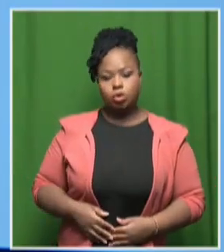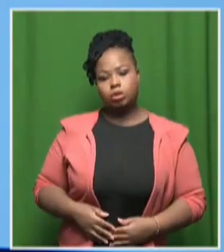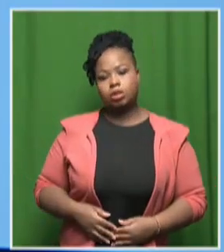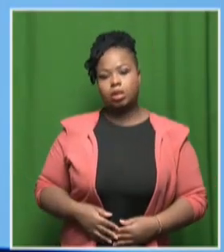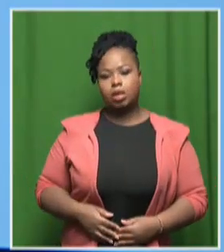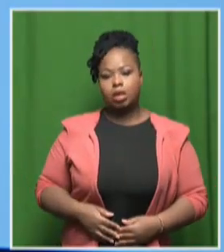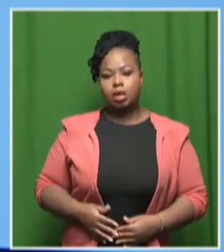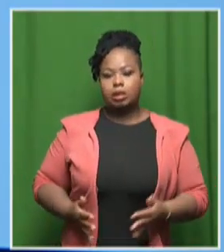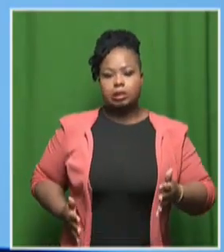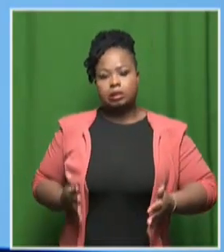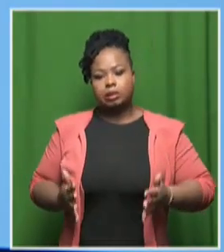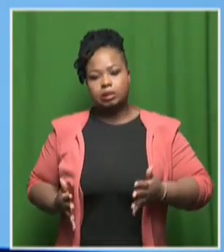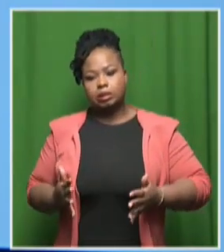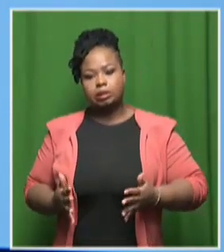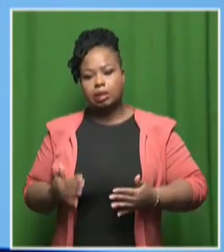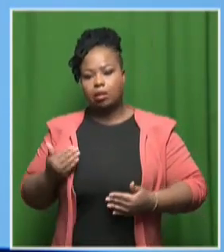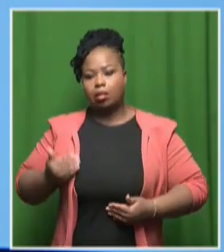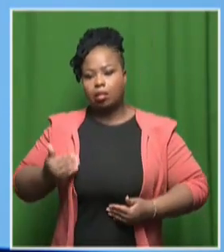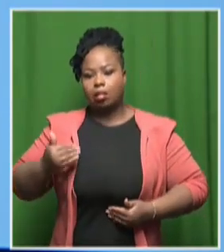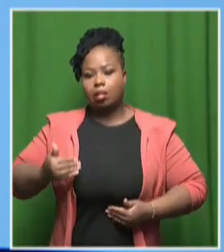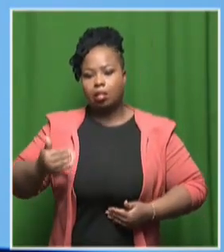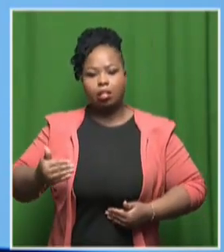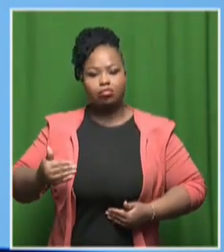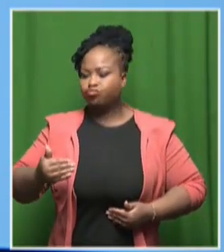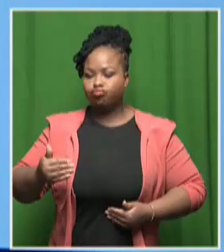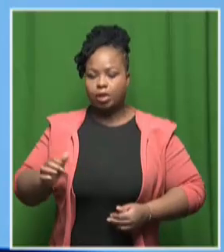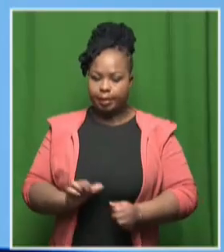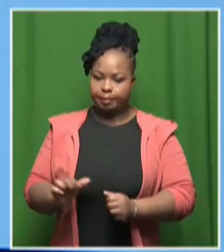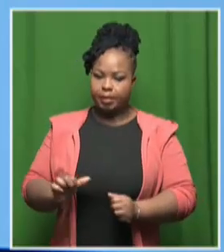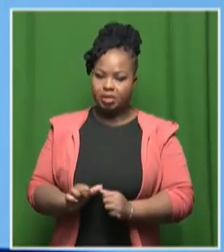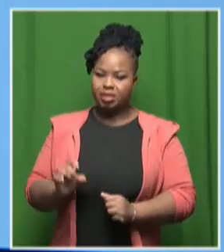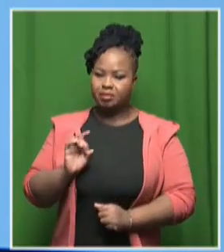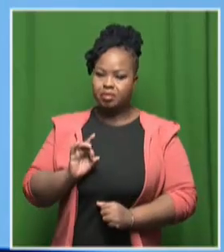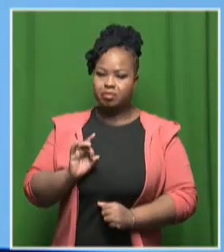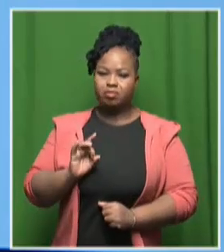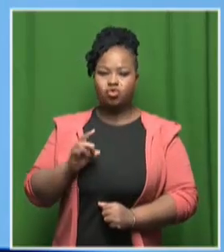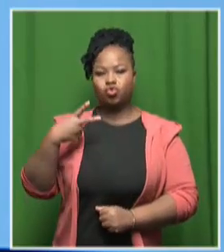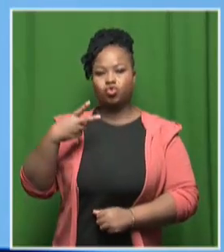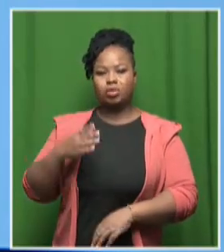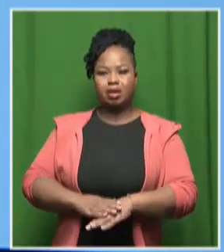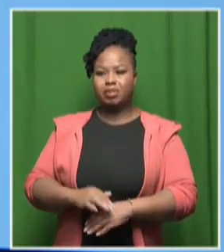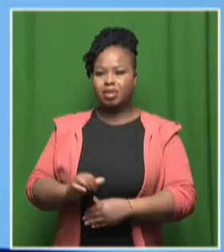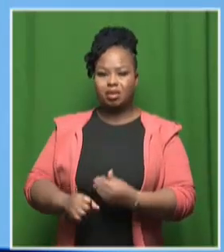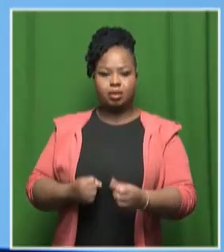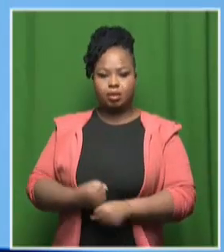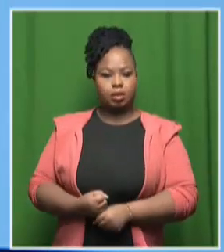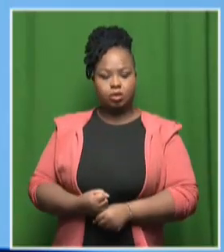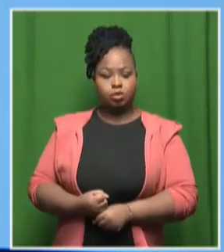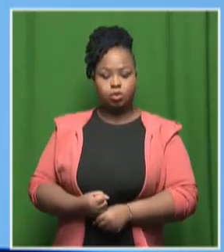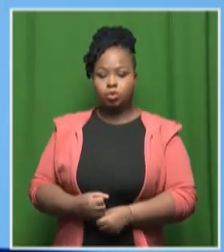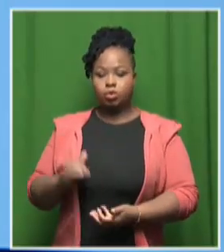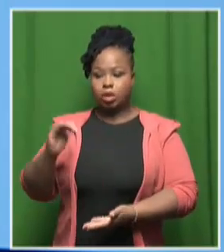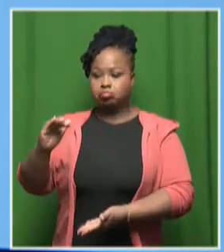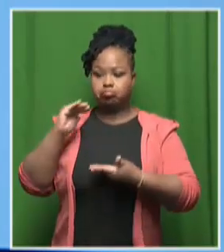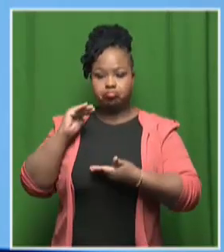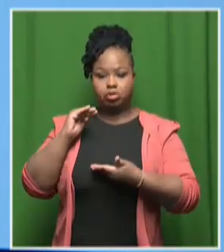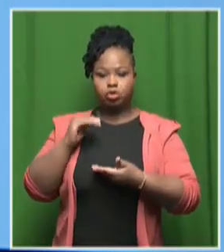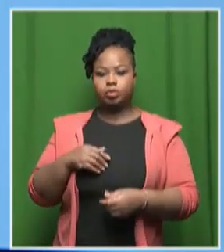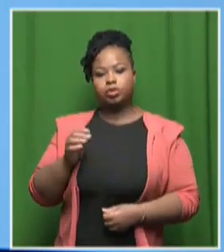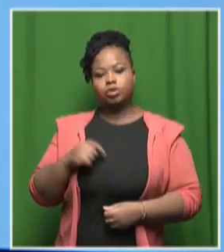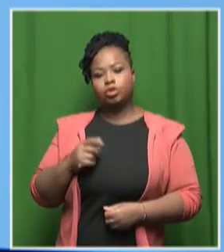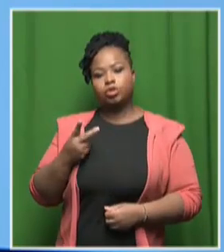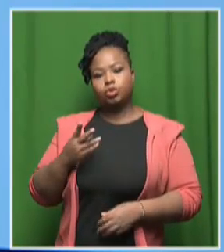to go and get your ARVs more often, that's now been reduced to just twice a year. So you'll have all of your stocks and you only have to